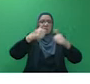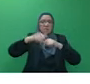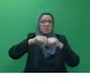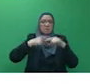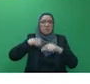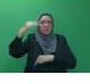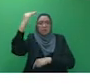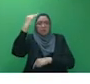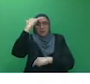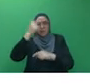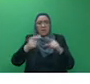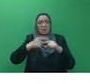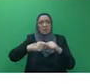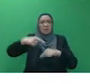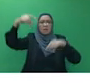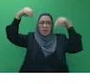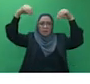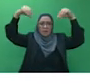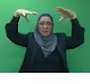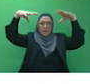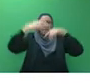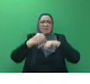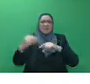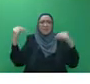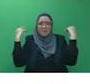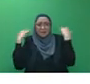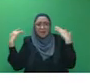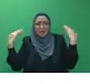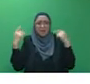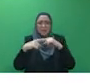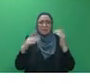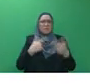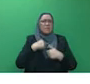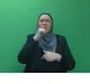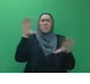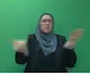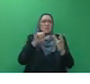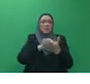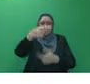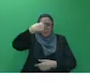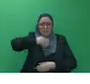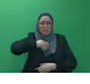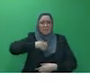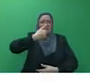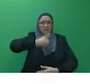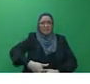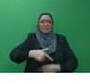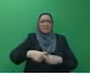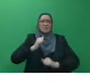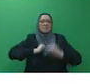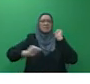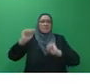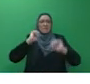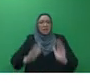knowledge i didn't do those things like lights uh sound camera work i didn't do that i was a performer and i was a writer so i